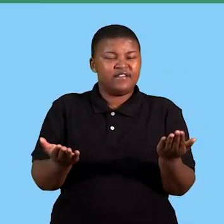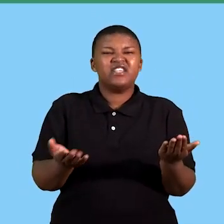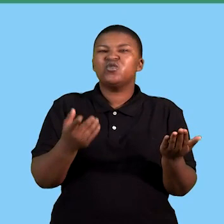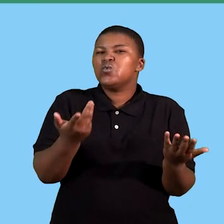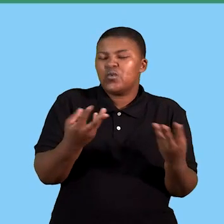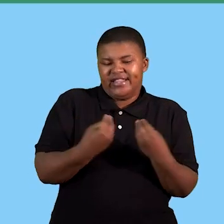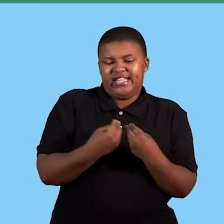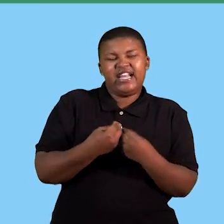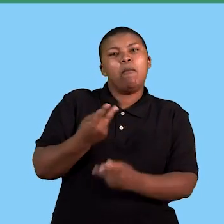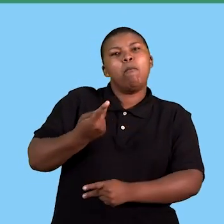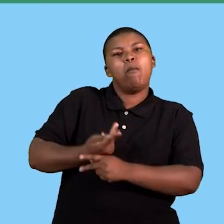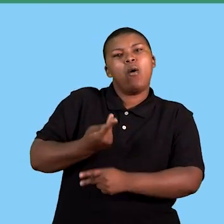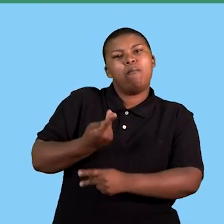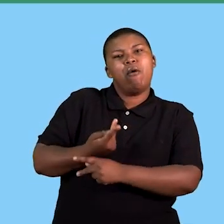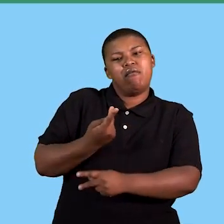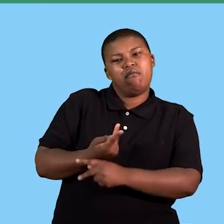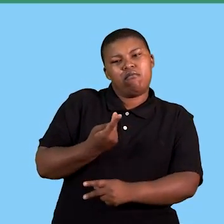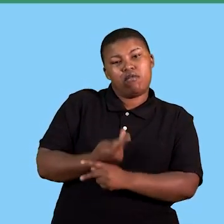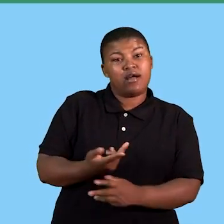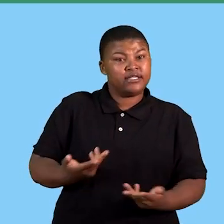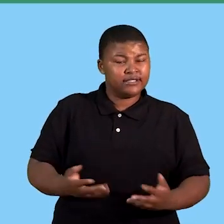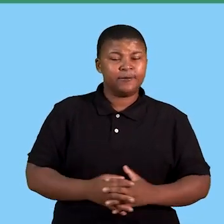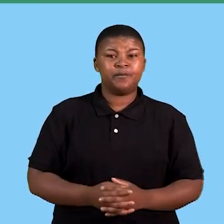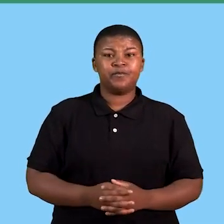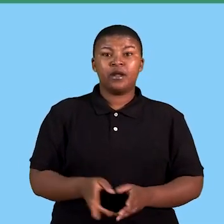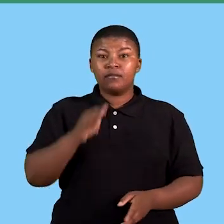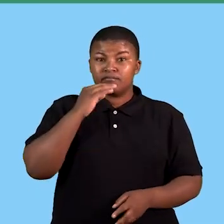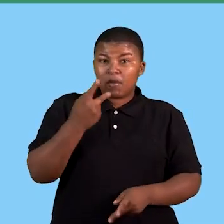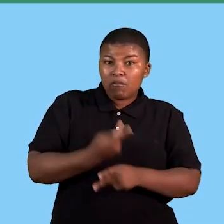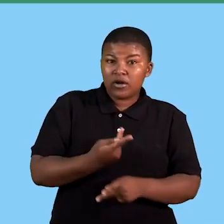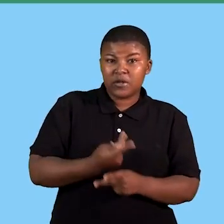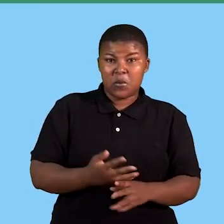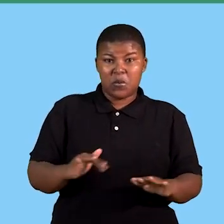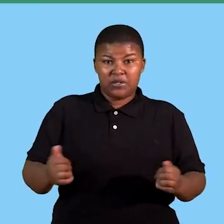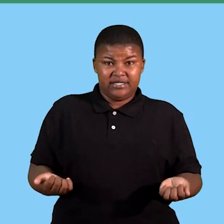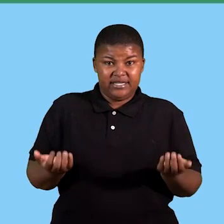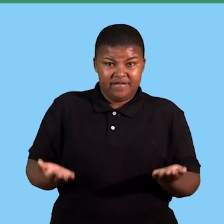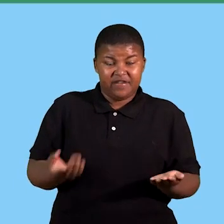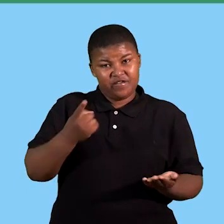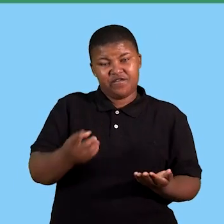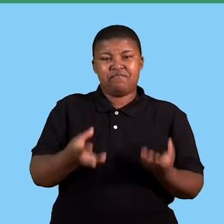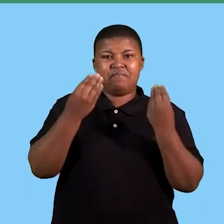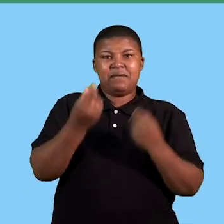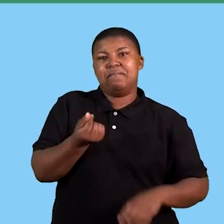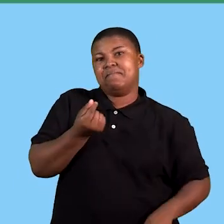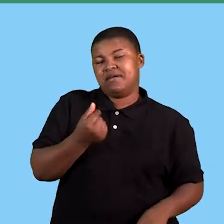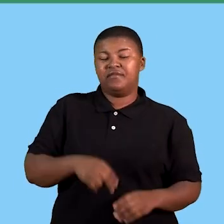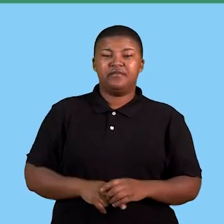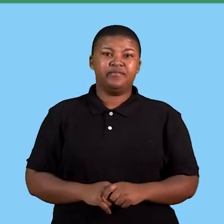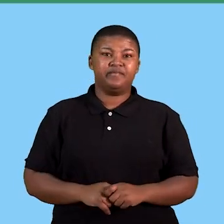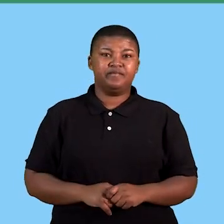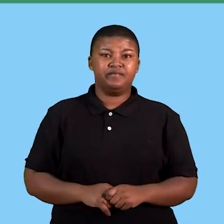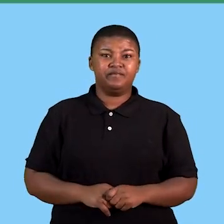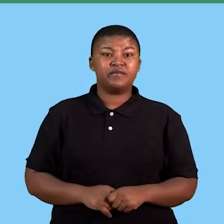actually talk about products. So you will deliver these products or this service in exchange for money. And to